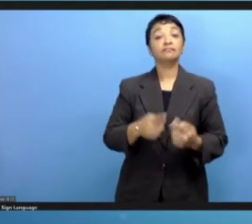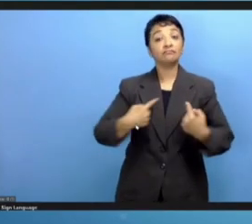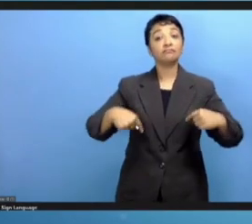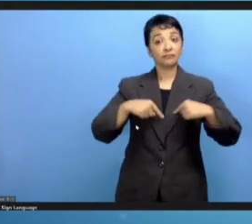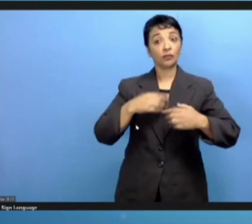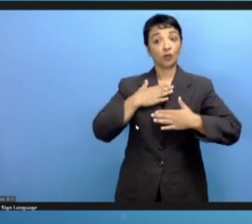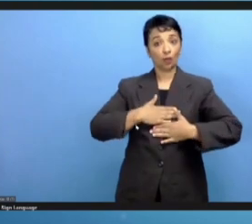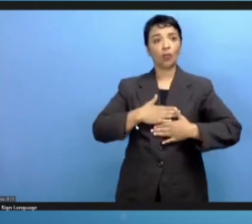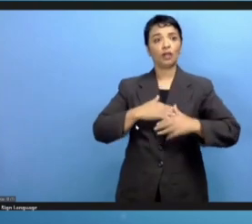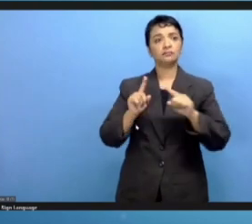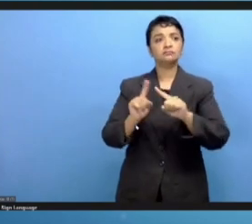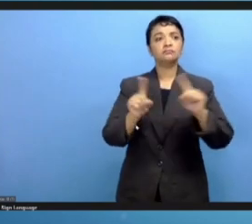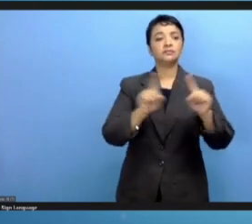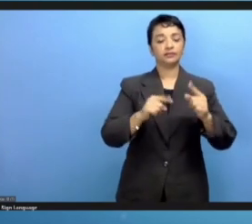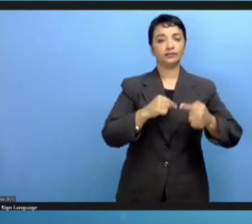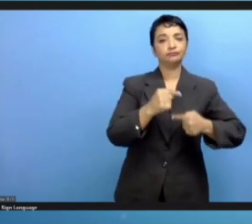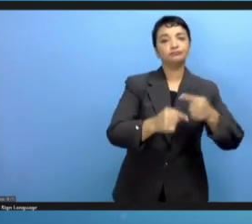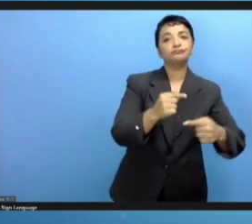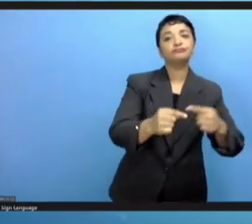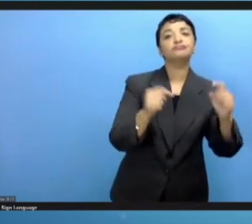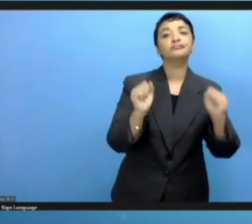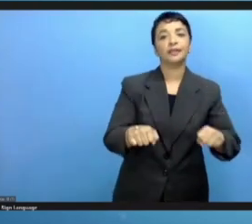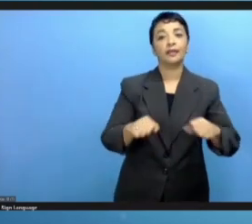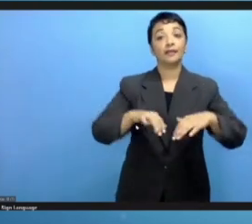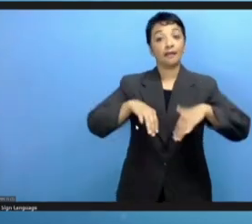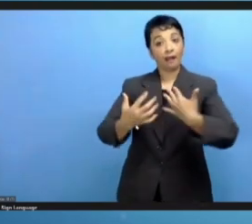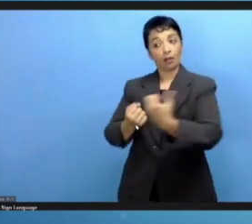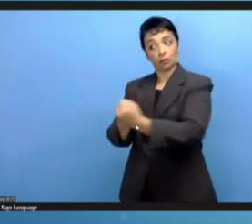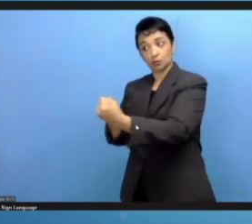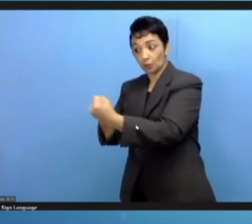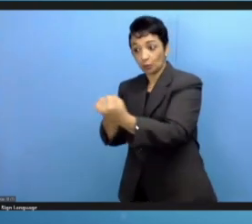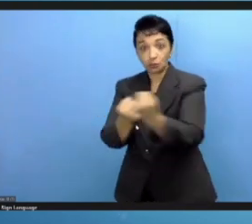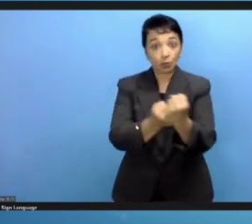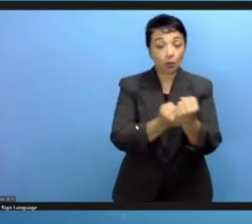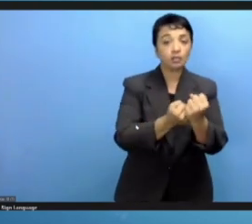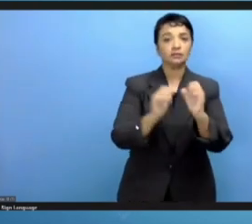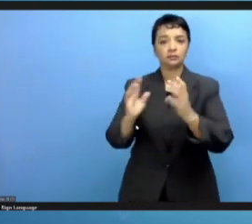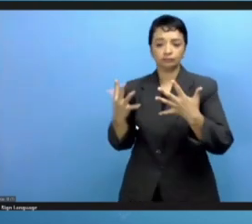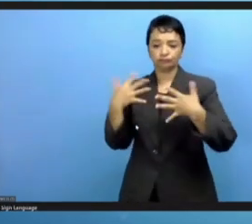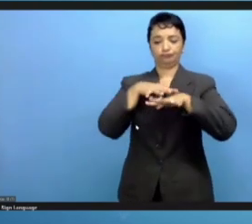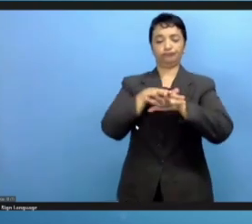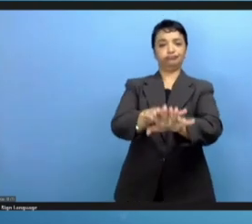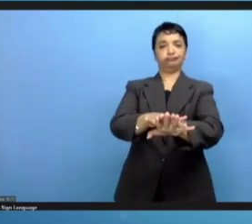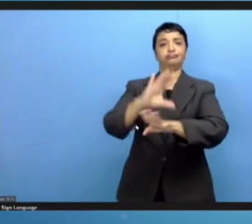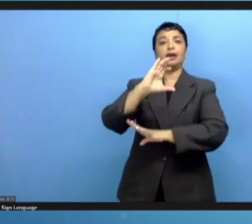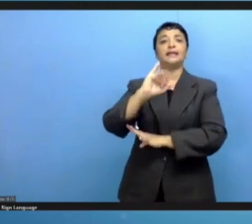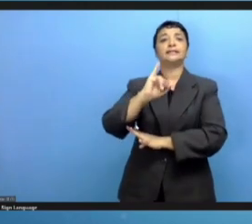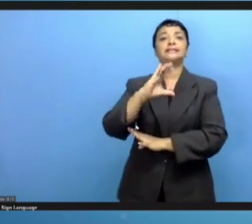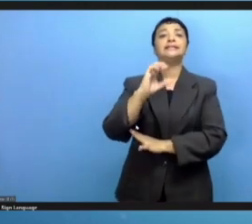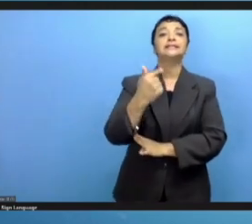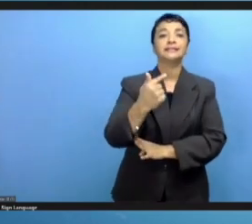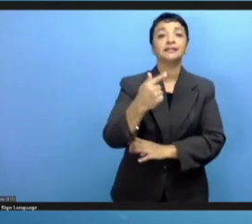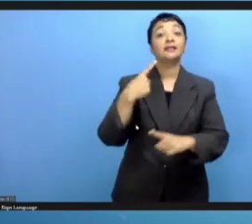this are being supported through mainstreaming ICT, of which the internet is